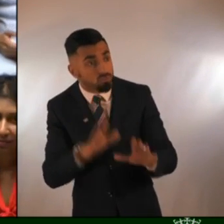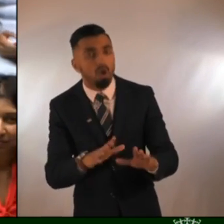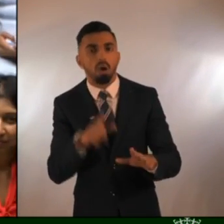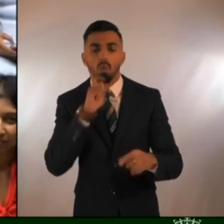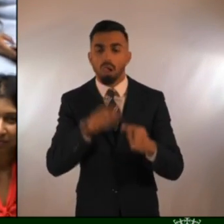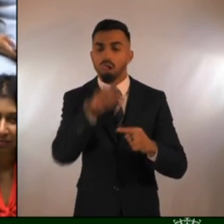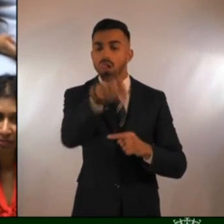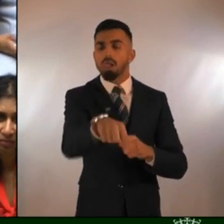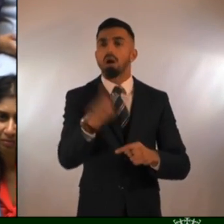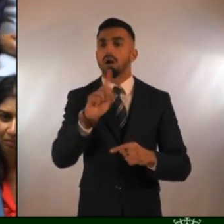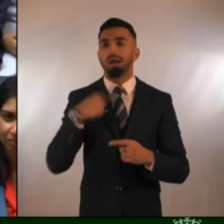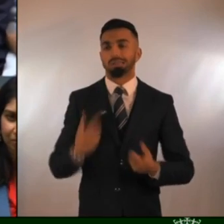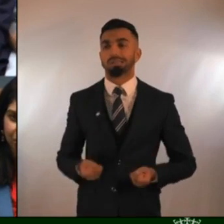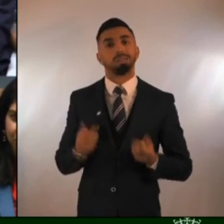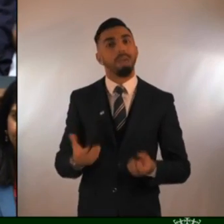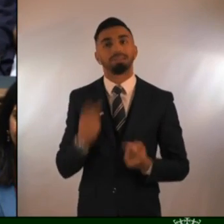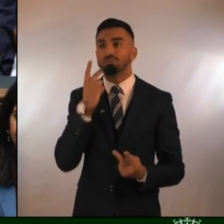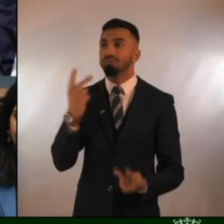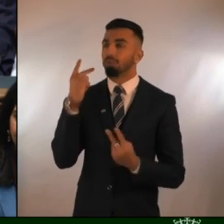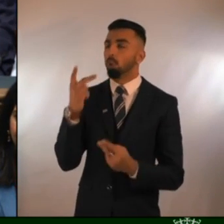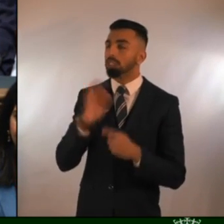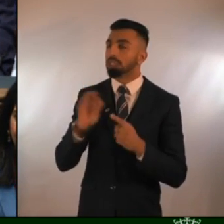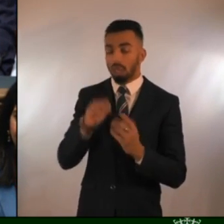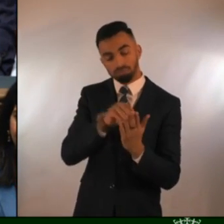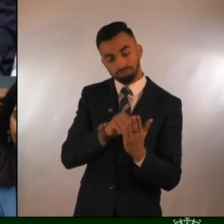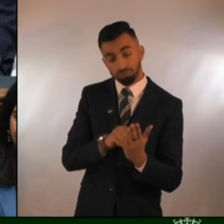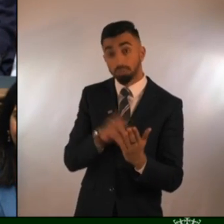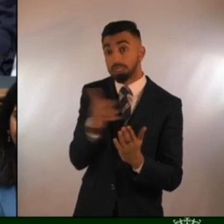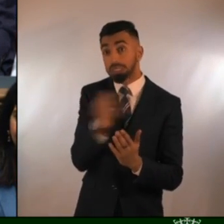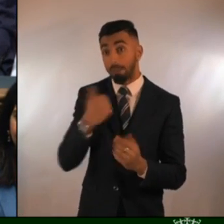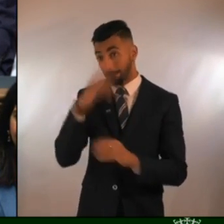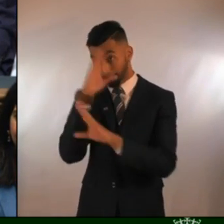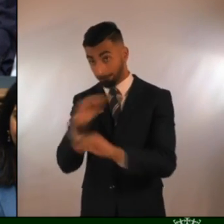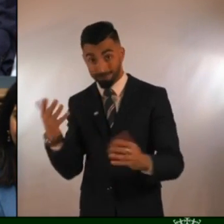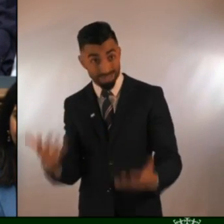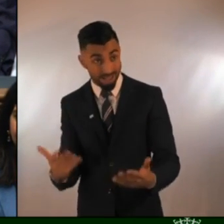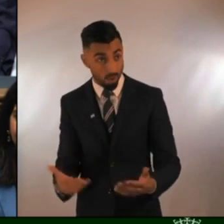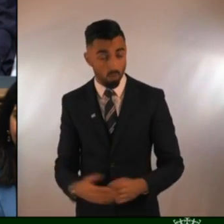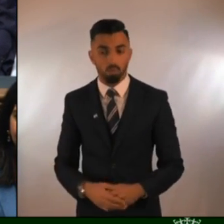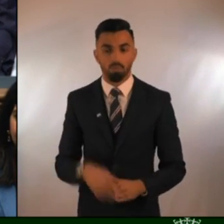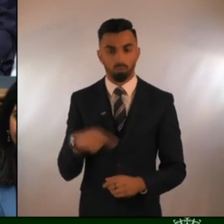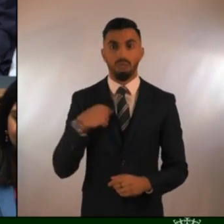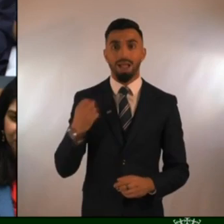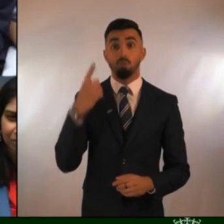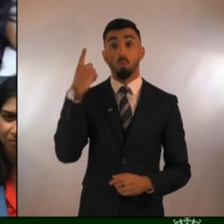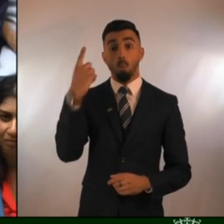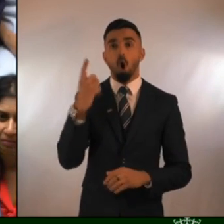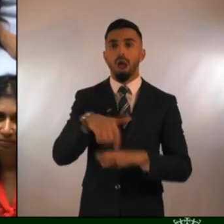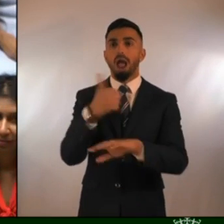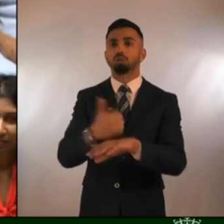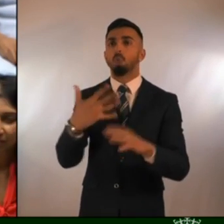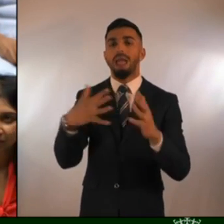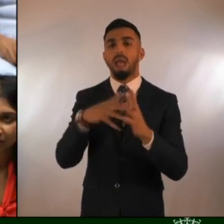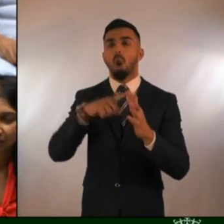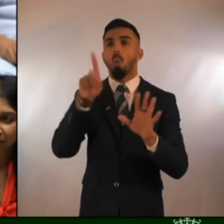today. I'm investing £1.4 billion in our world-leading Science Institute at Weybridge, where, as we